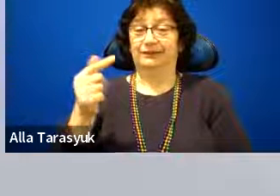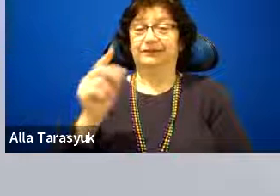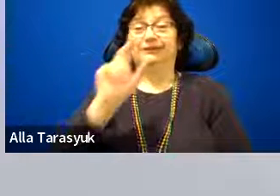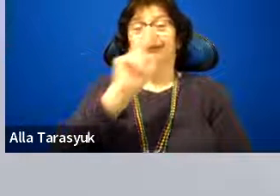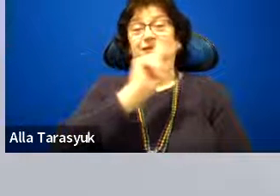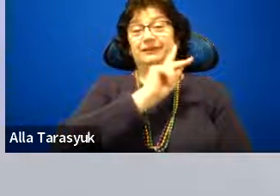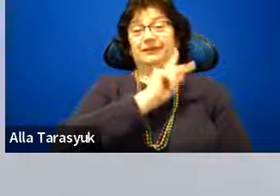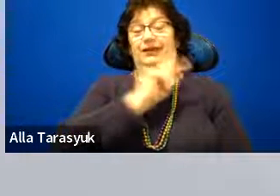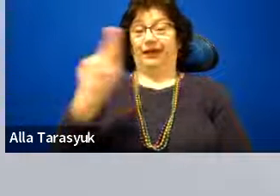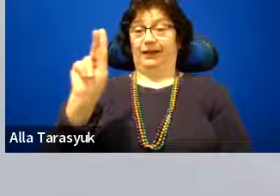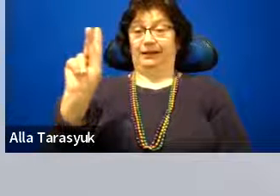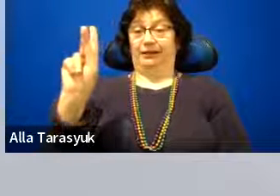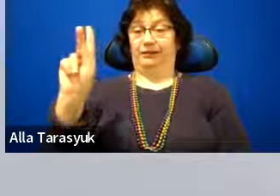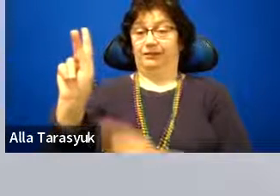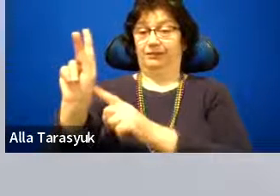King.